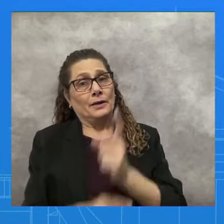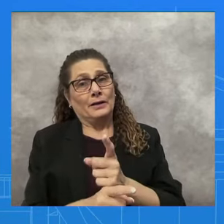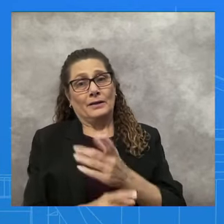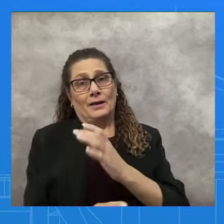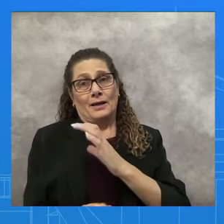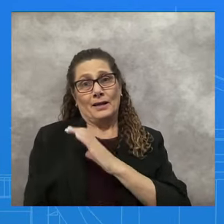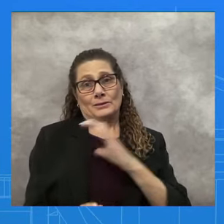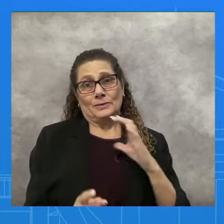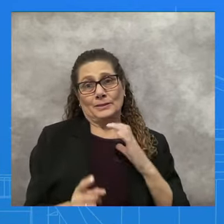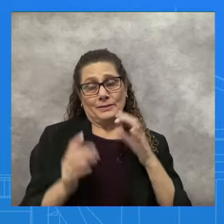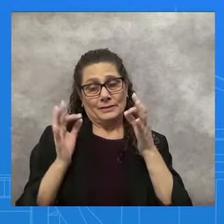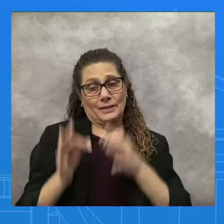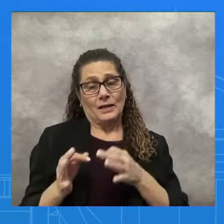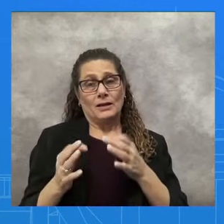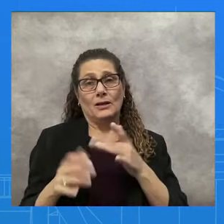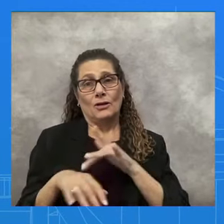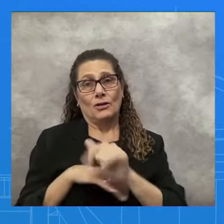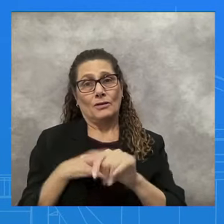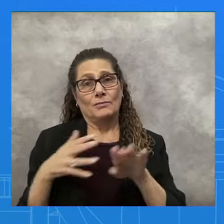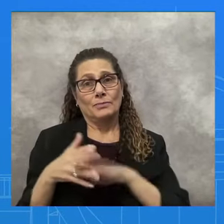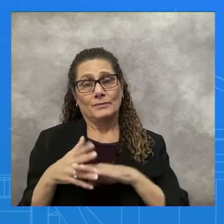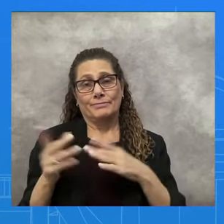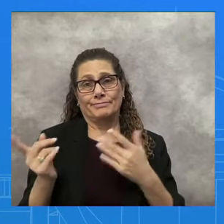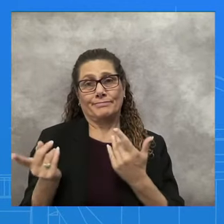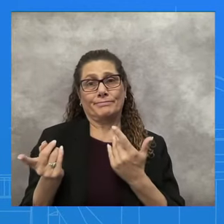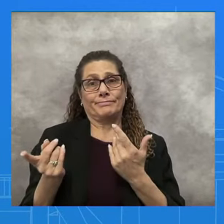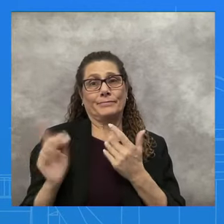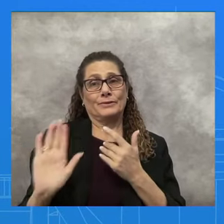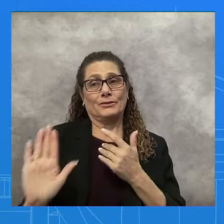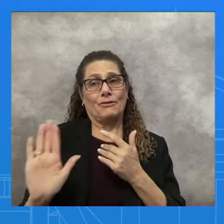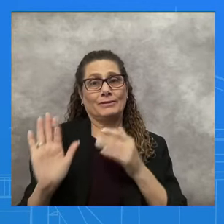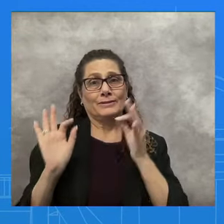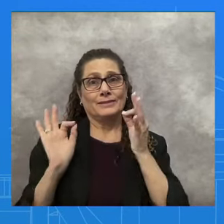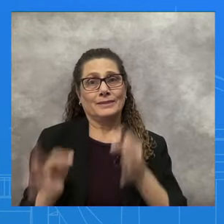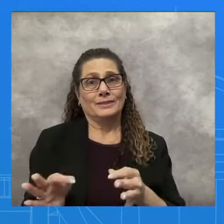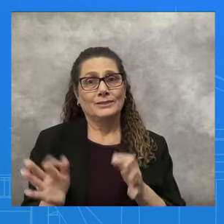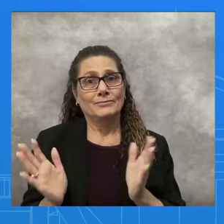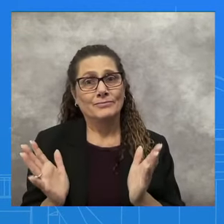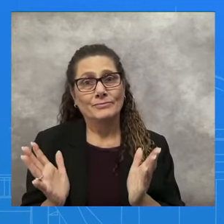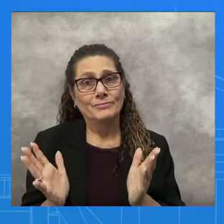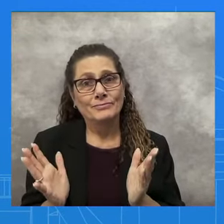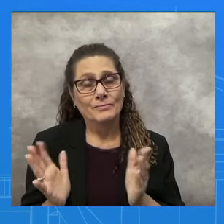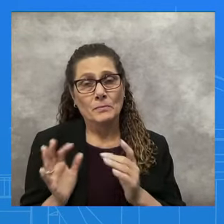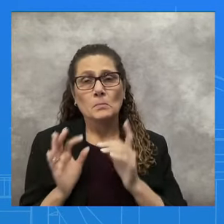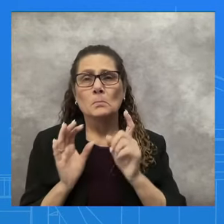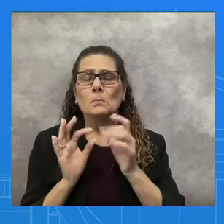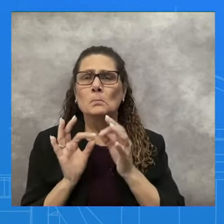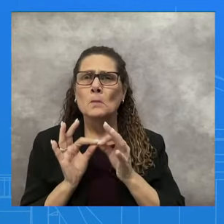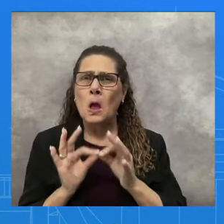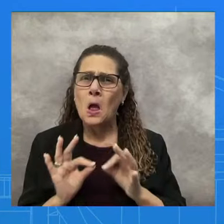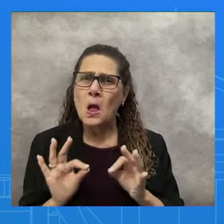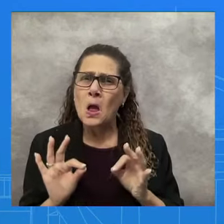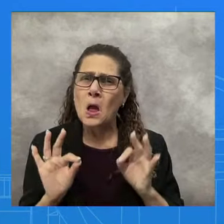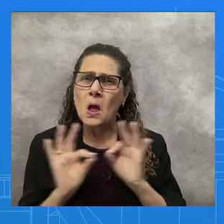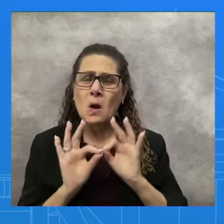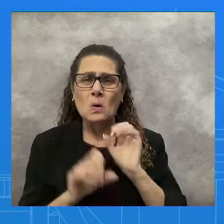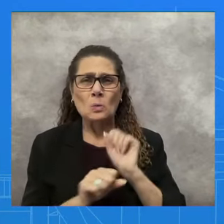to do. While there are important issues in front of them that they're just not dealing with, that's the House leadership. They made that decision.